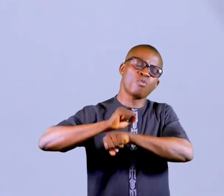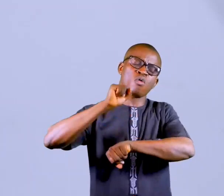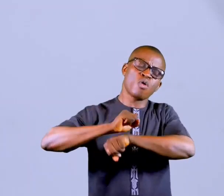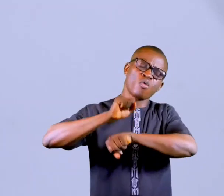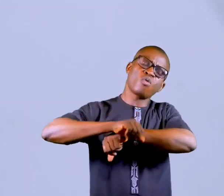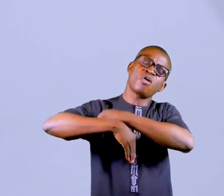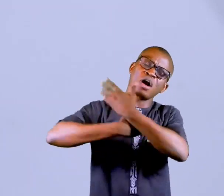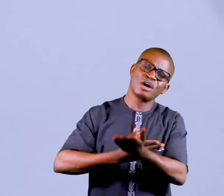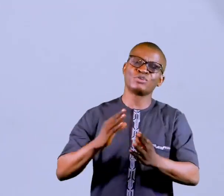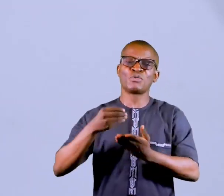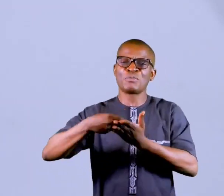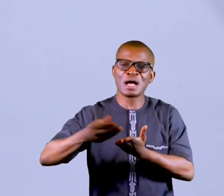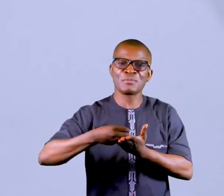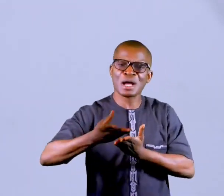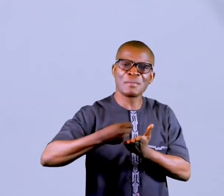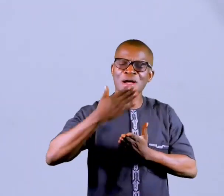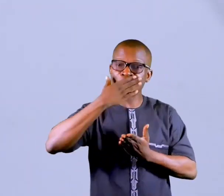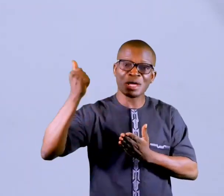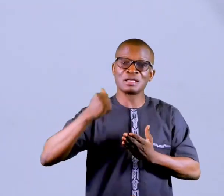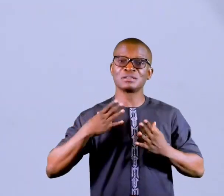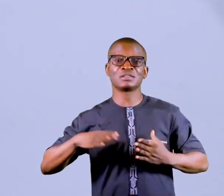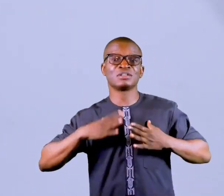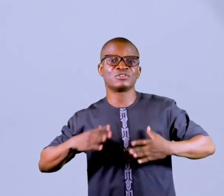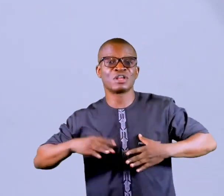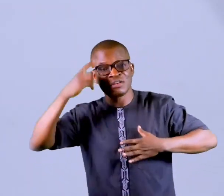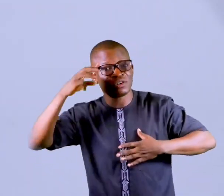toys, buy the best clothes for them. These things are great, but they're not as